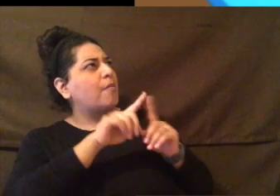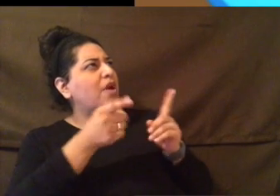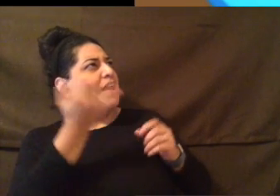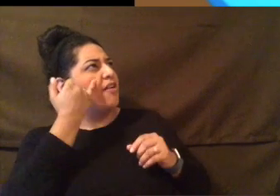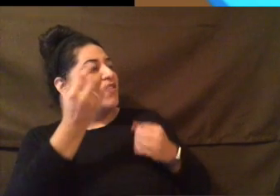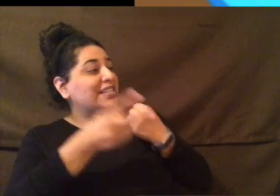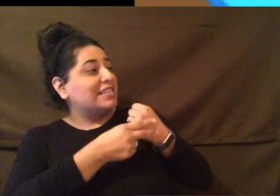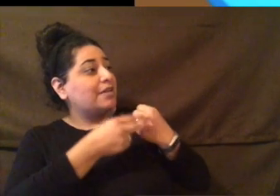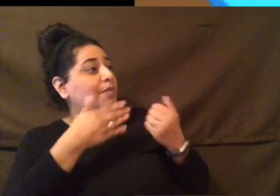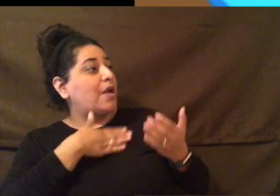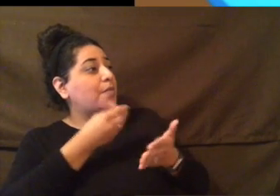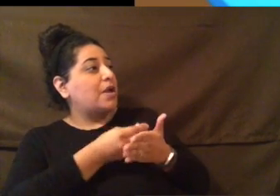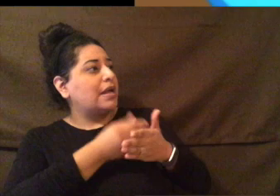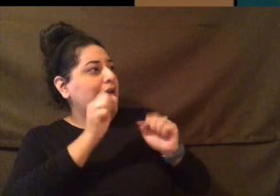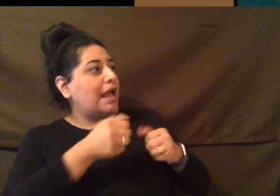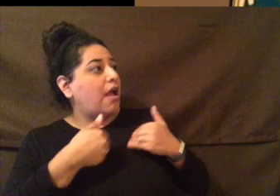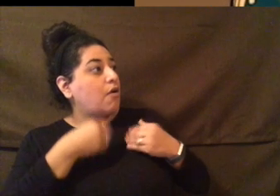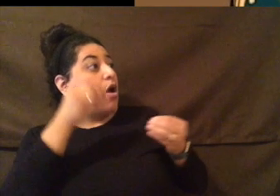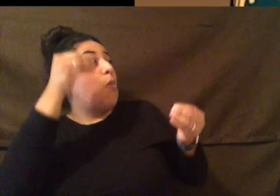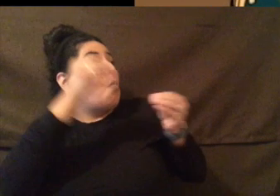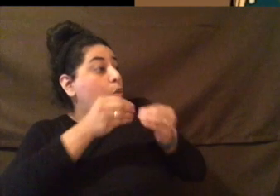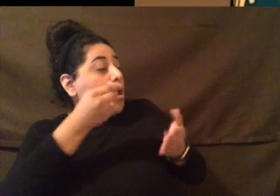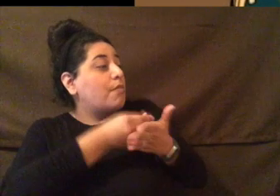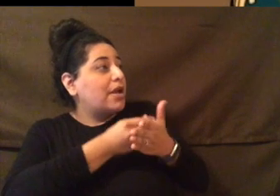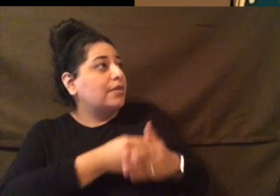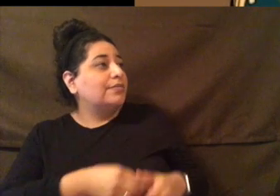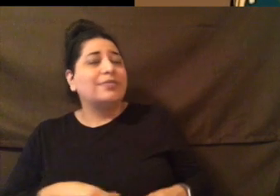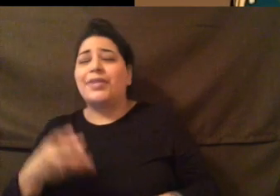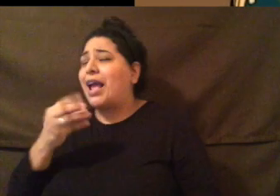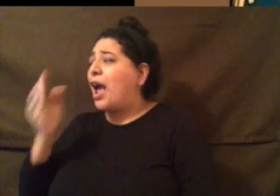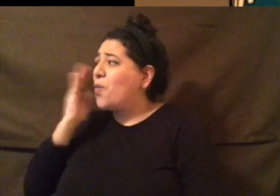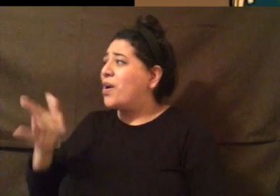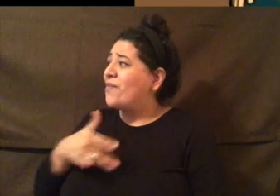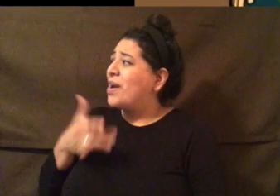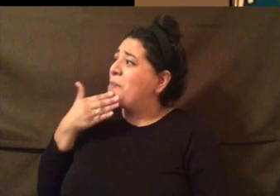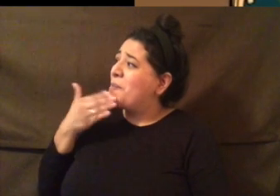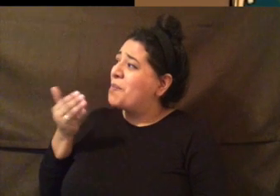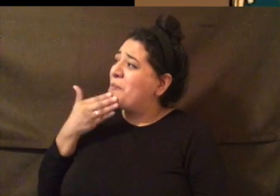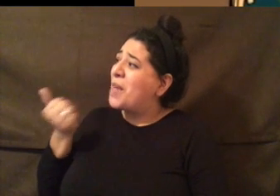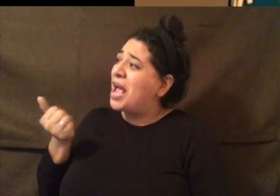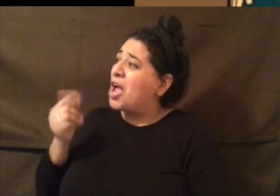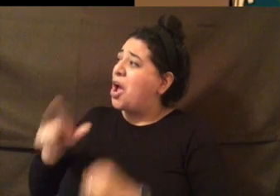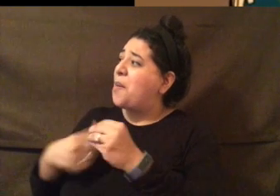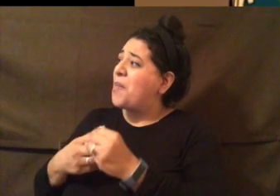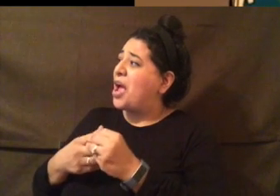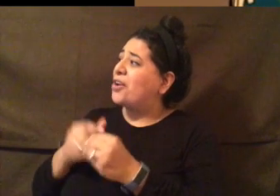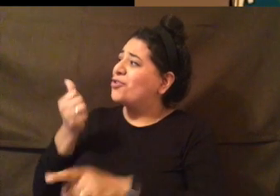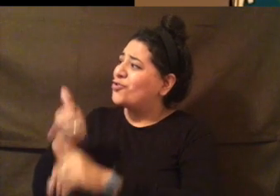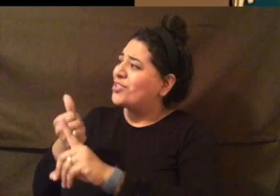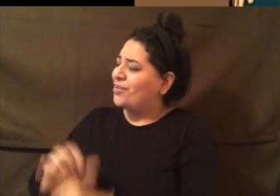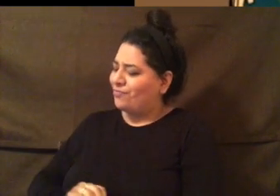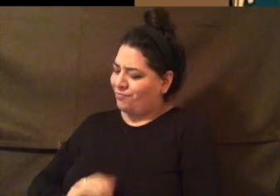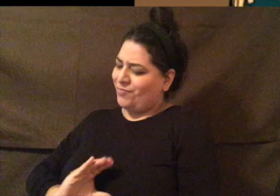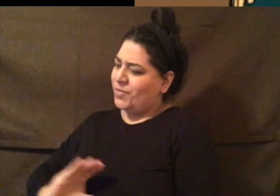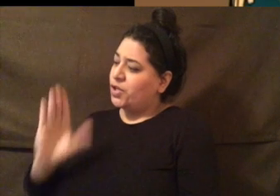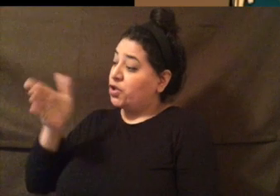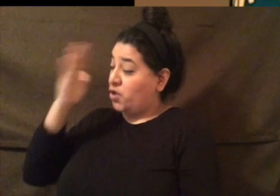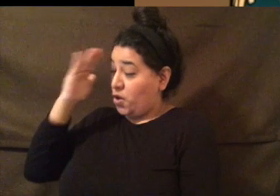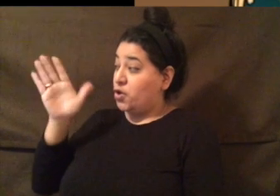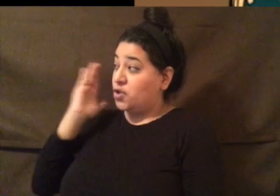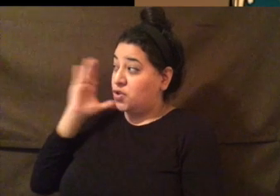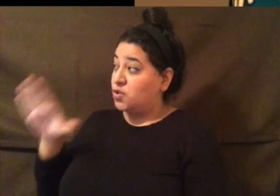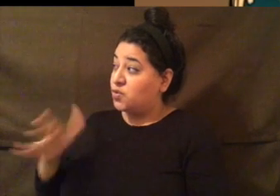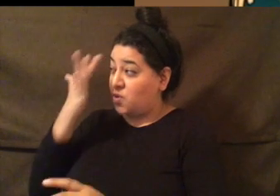my money, I can actually get more money. And you will feel a lot better about yourself too. You will know that you did the smart thing